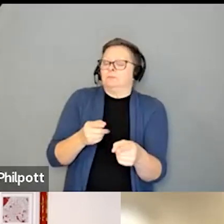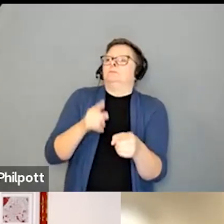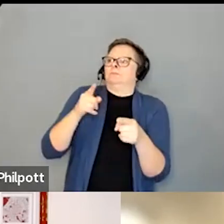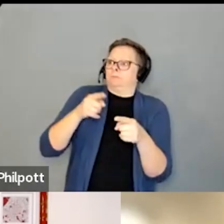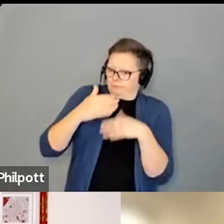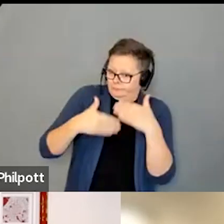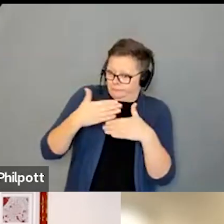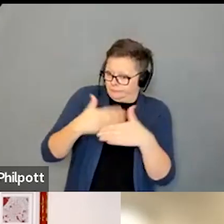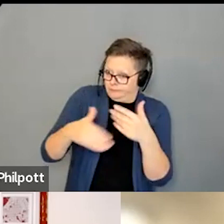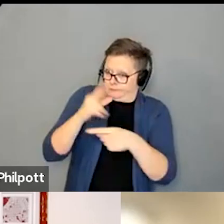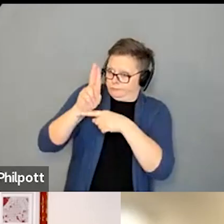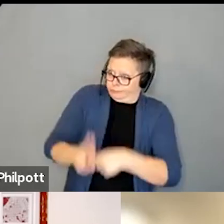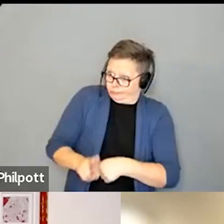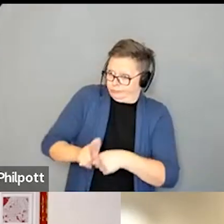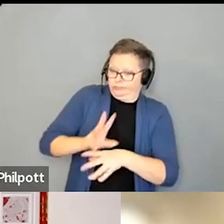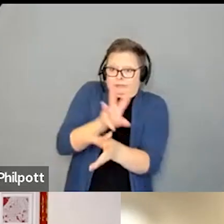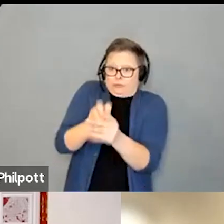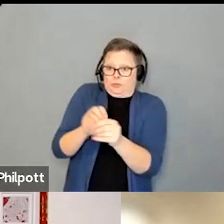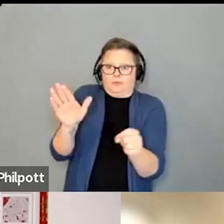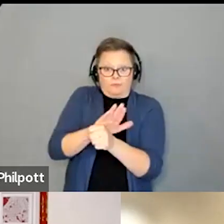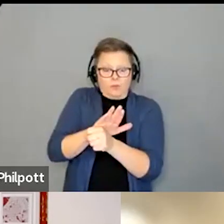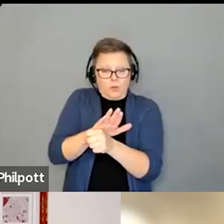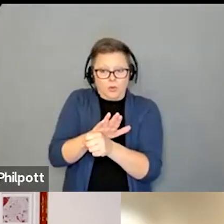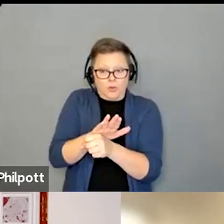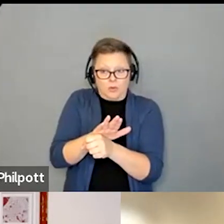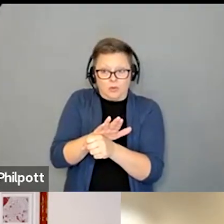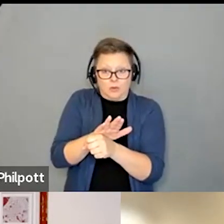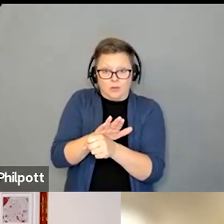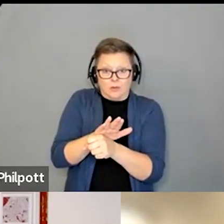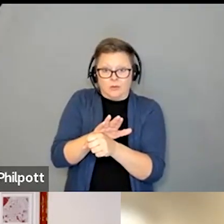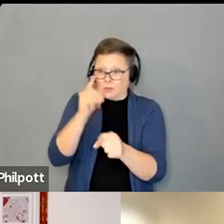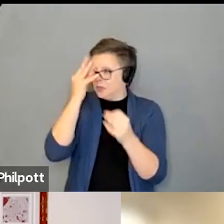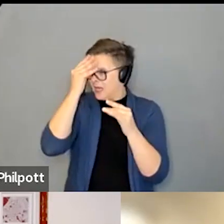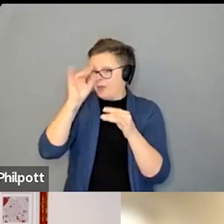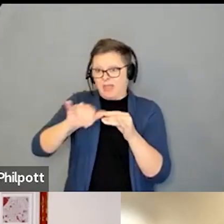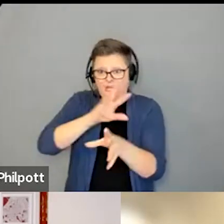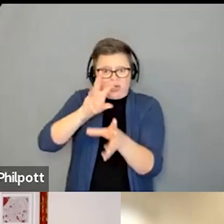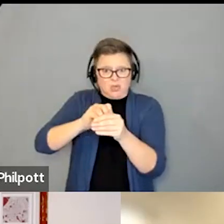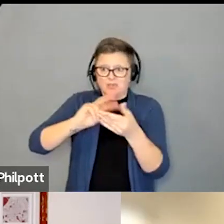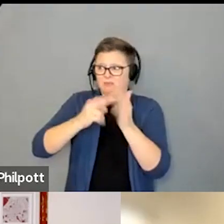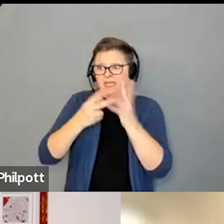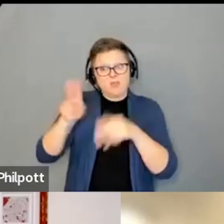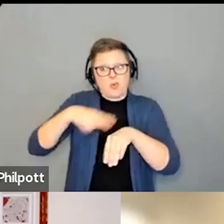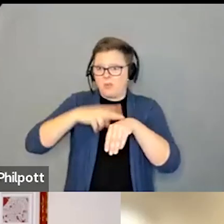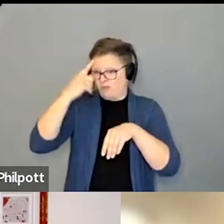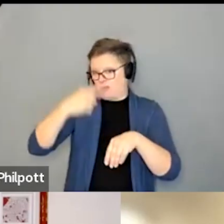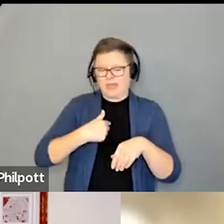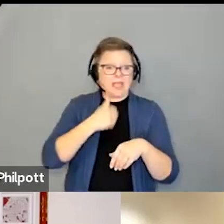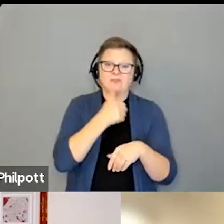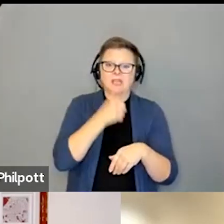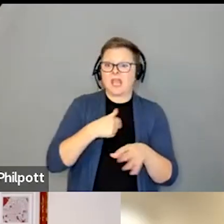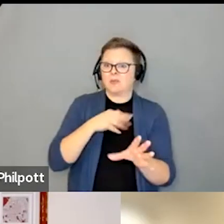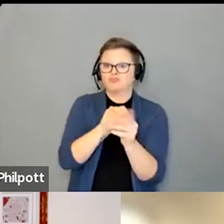to being inclusive and you start to think about being inclusive as if it were just like breathing, right? Then